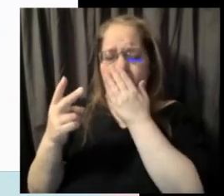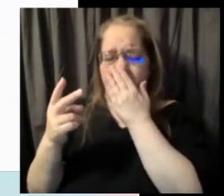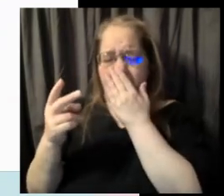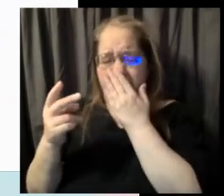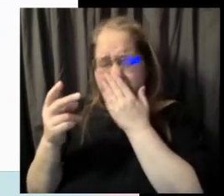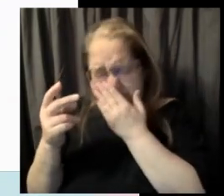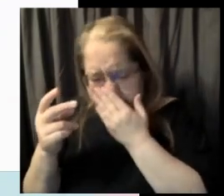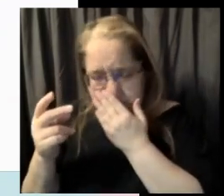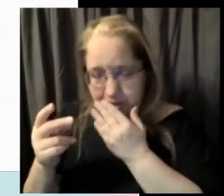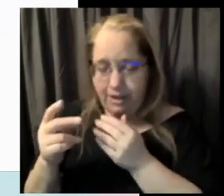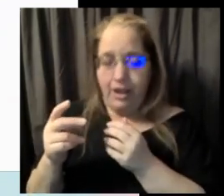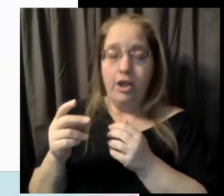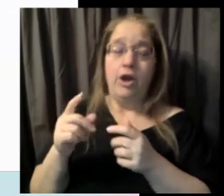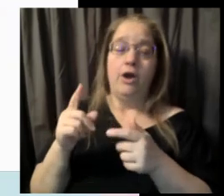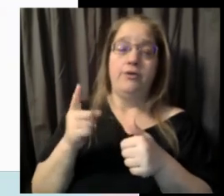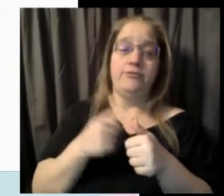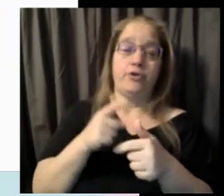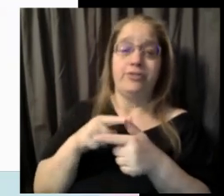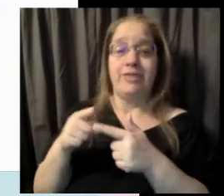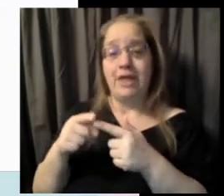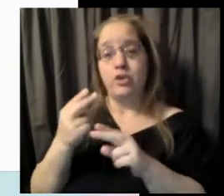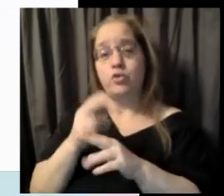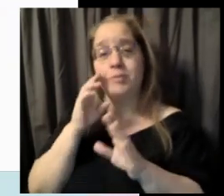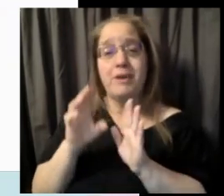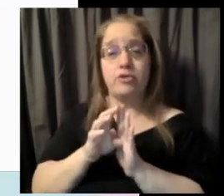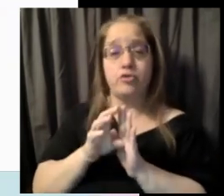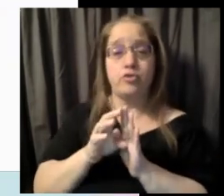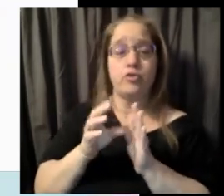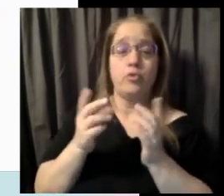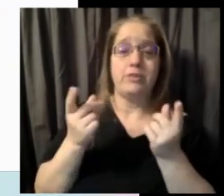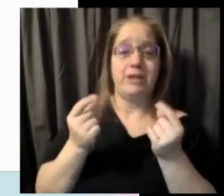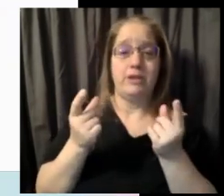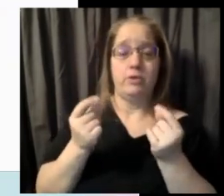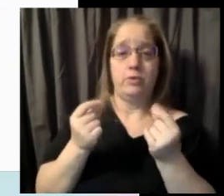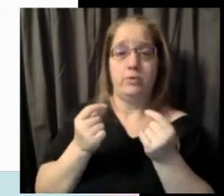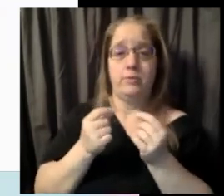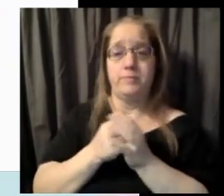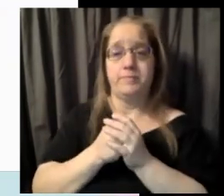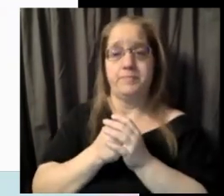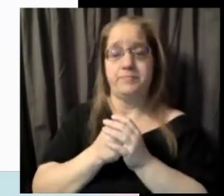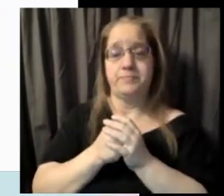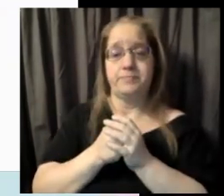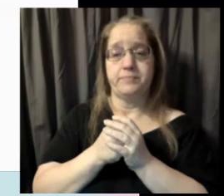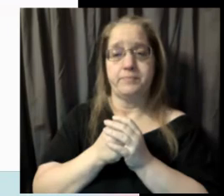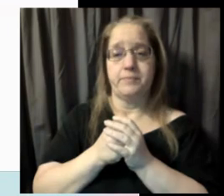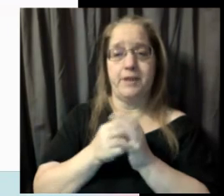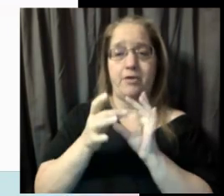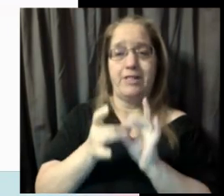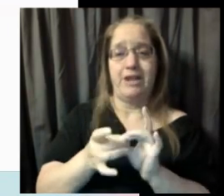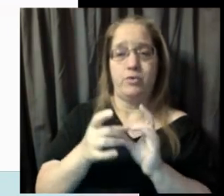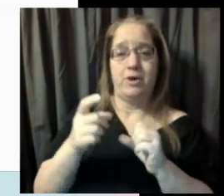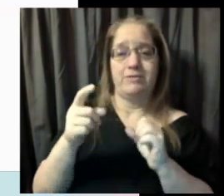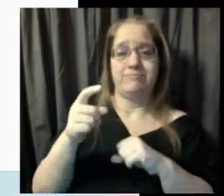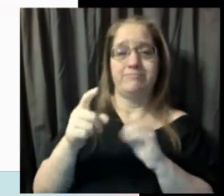like, if you instead of using first then, you could use pictures so that they can see what they need to do and tie it to a